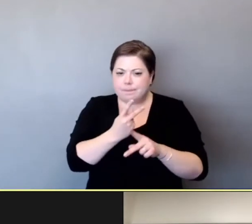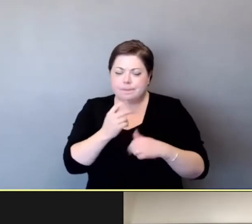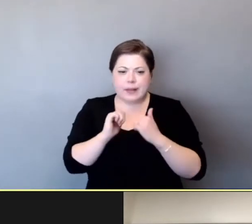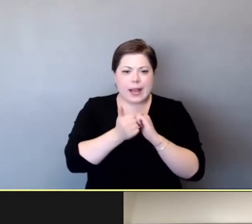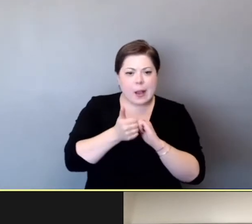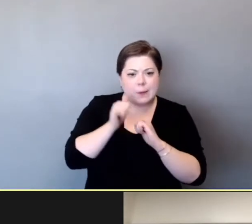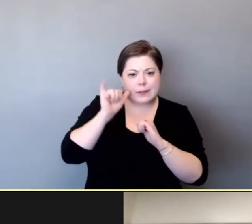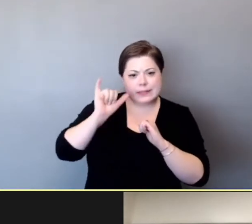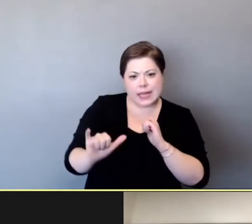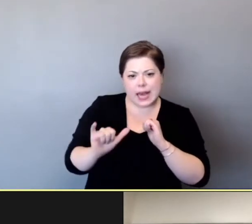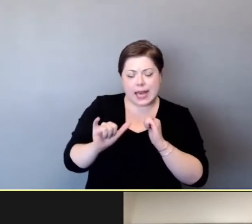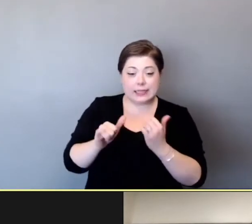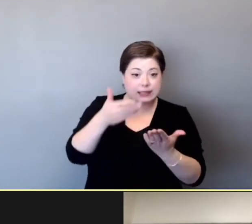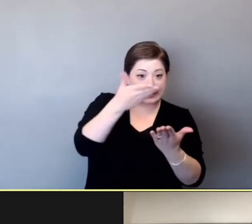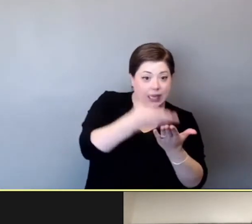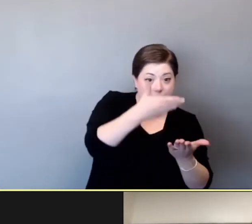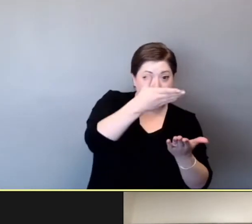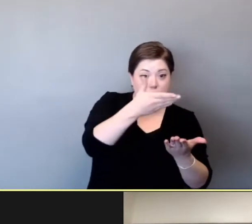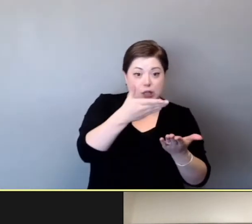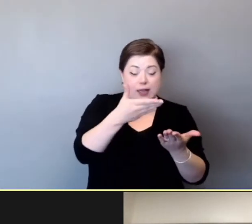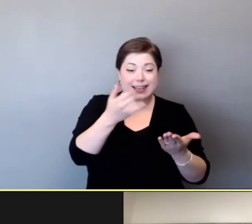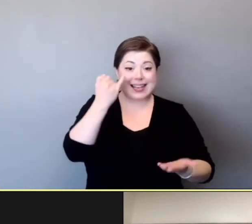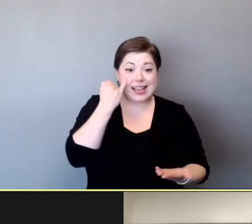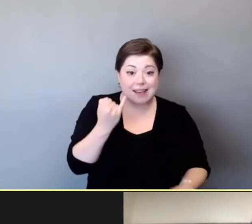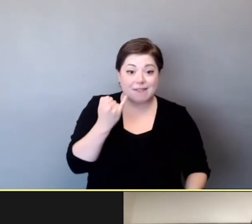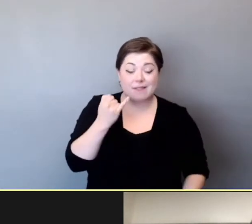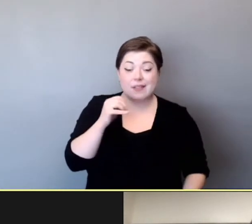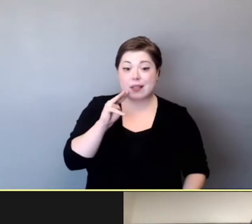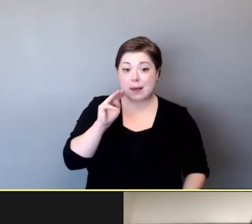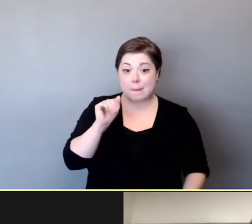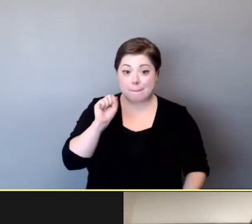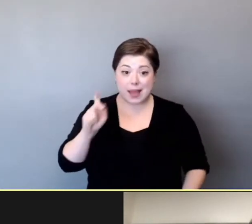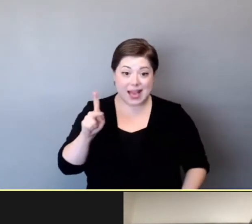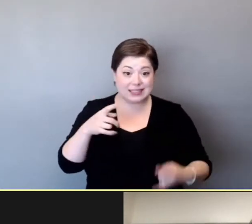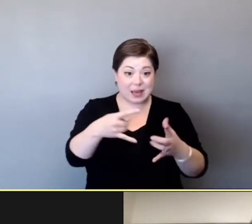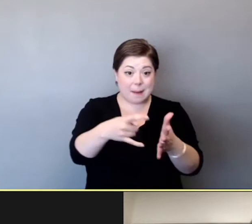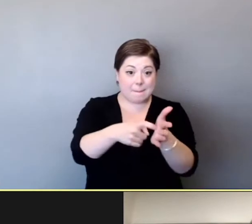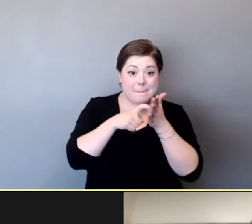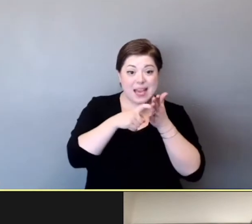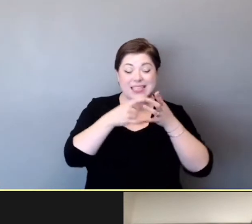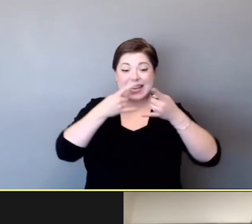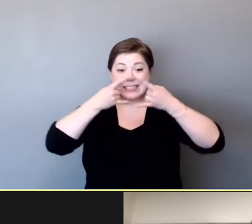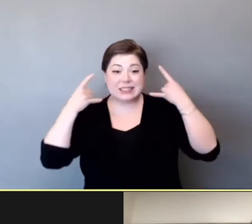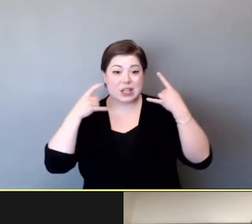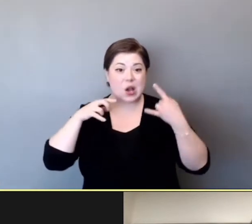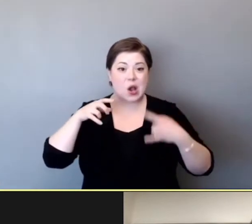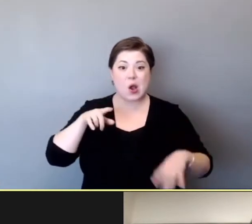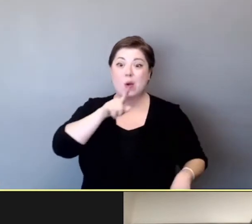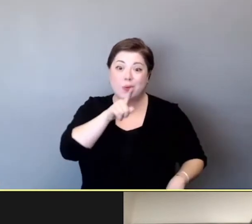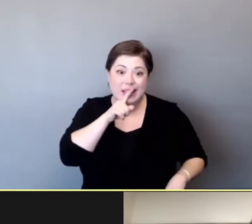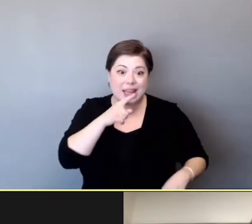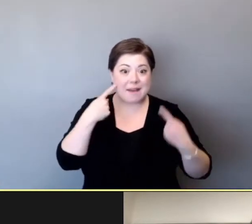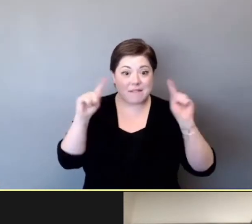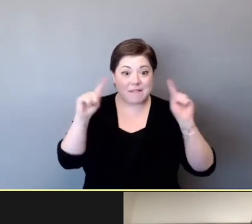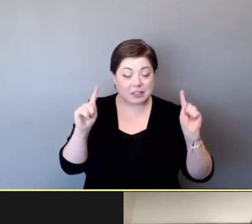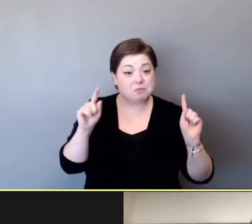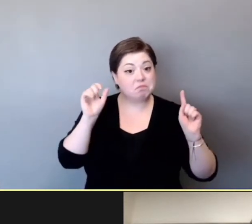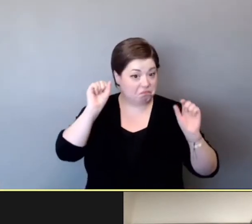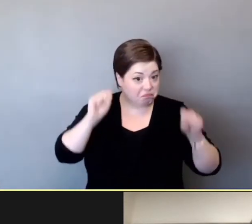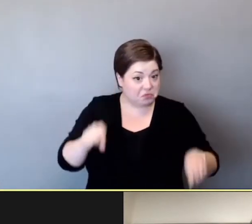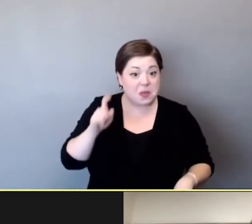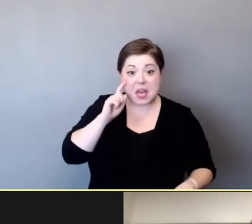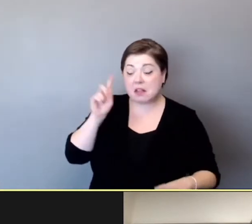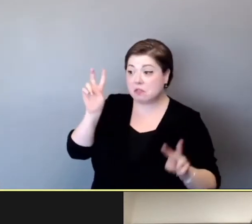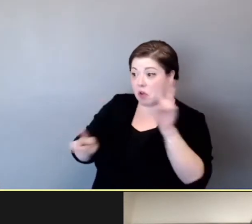that the mandates are really effective. And you can look at charts from states and countries around the world and see similar